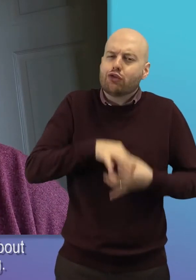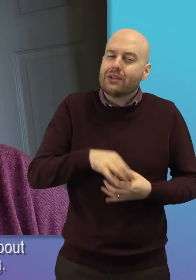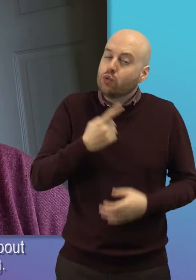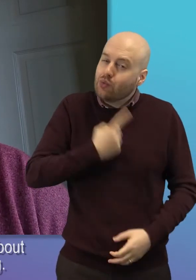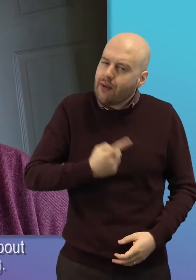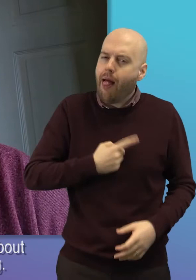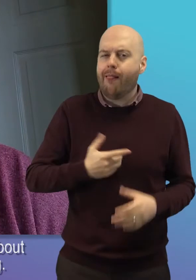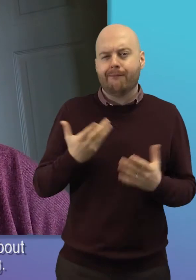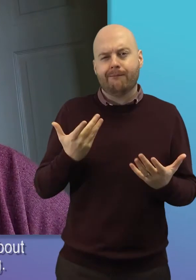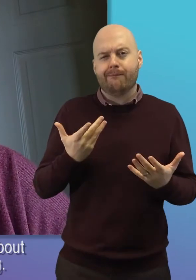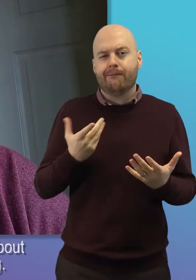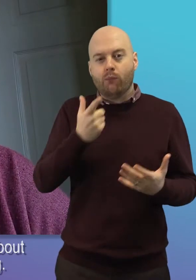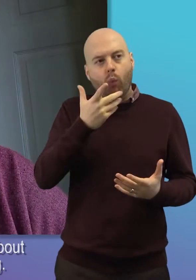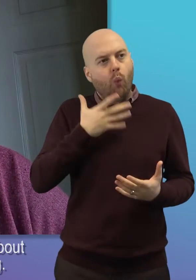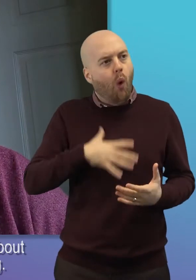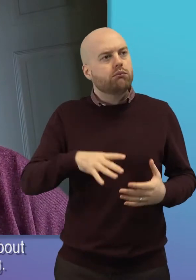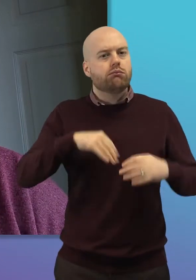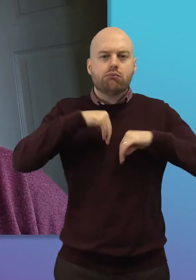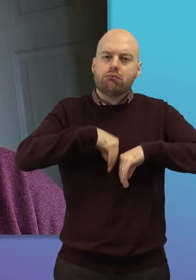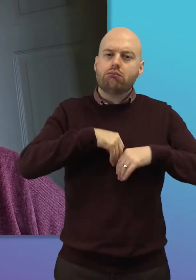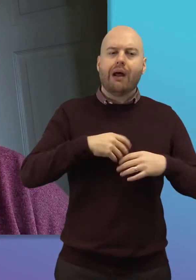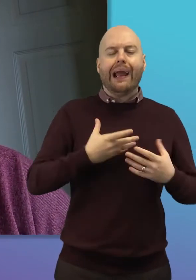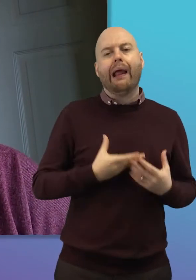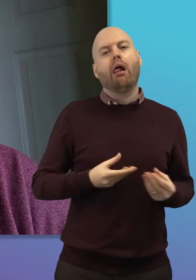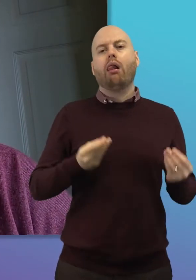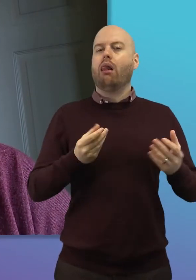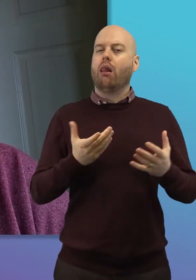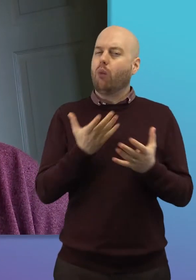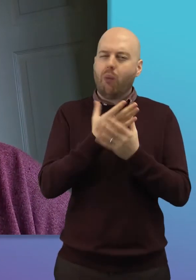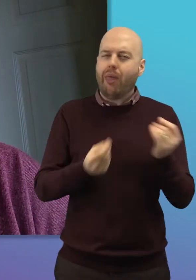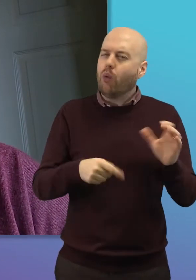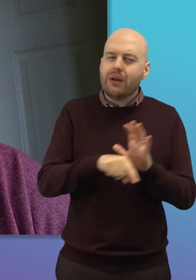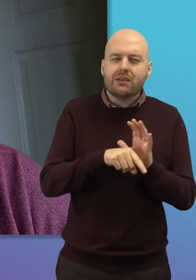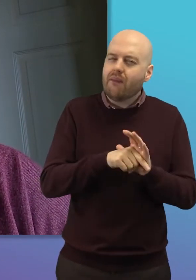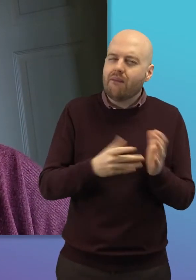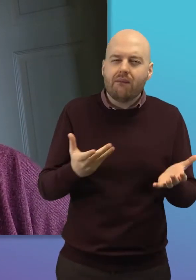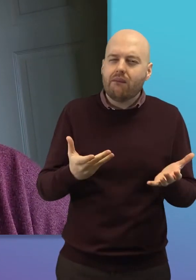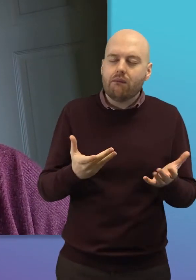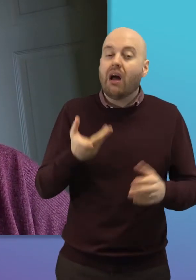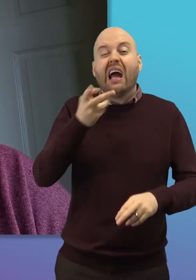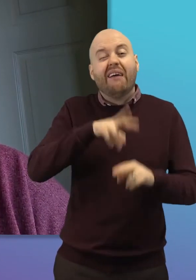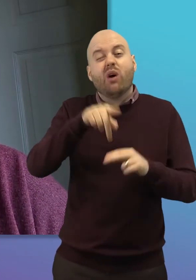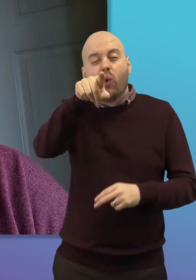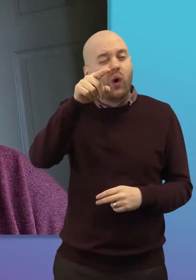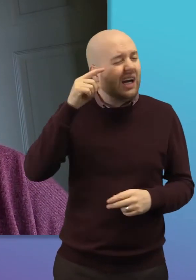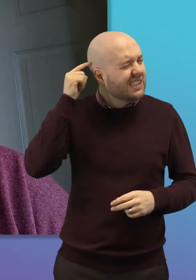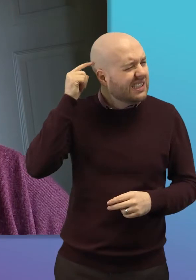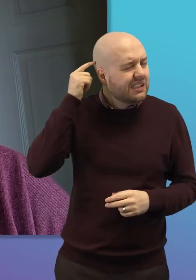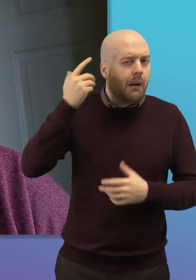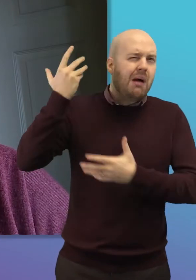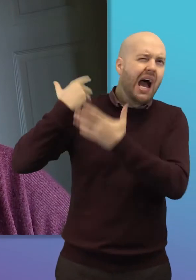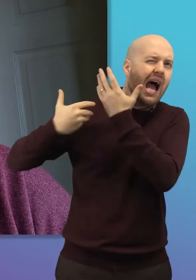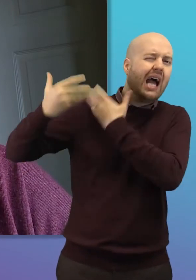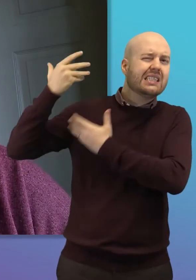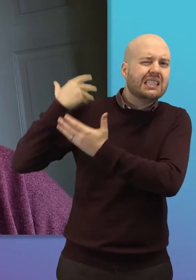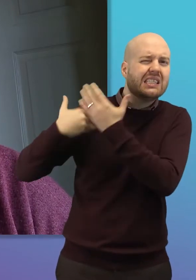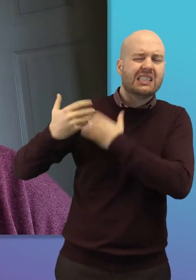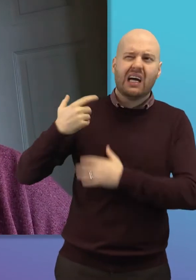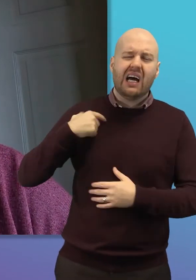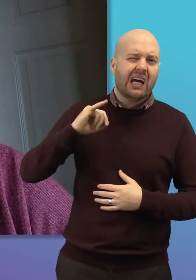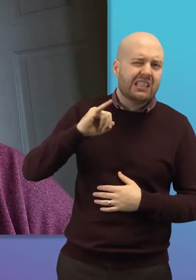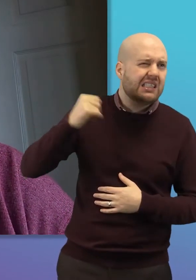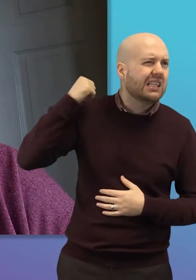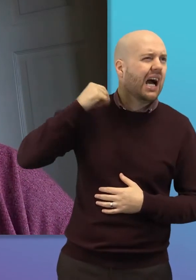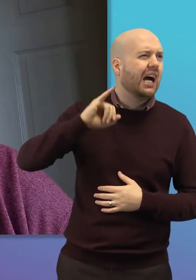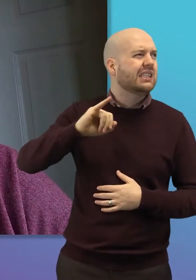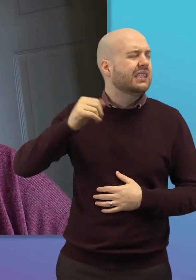be an important part of healing. So if you're thinking about something in your past and you're beating yourself up about it, ask yourself, look, were you just doing the best that you